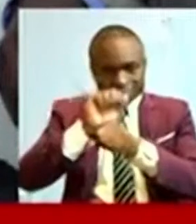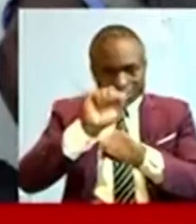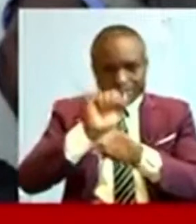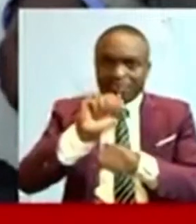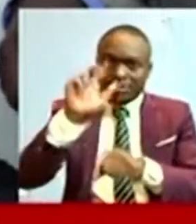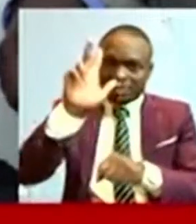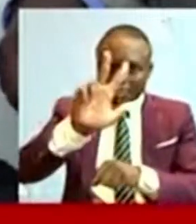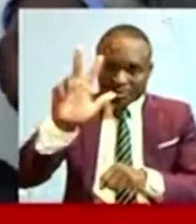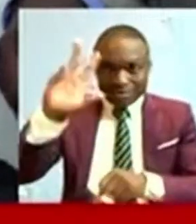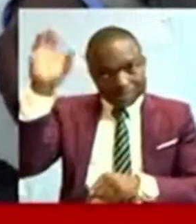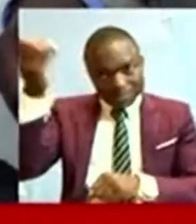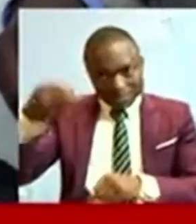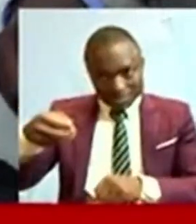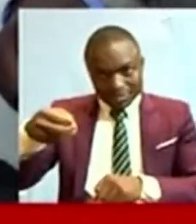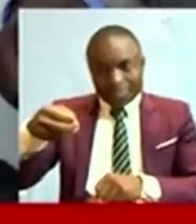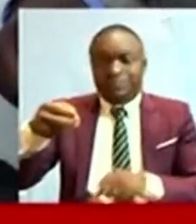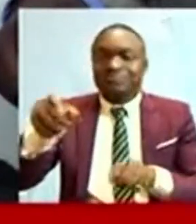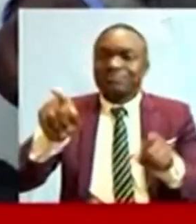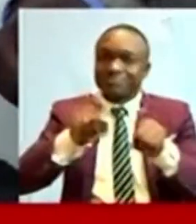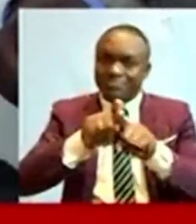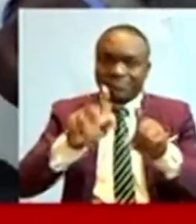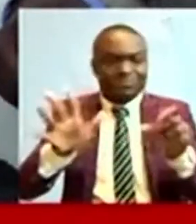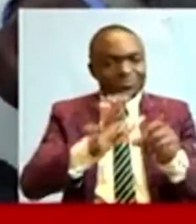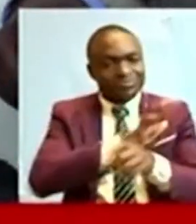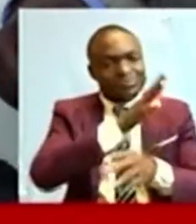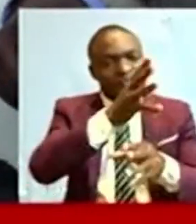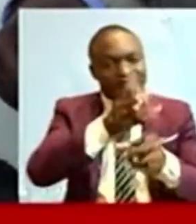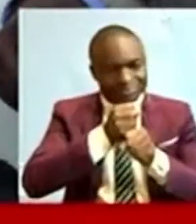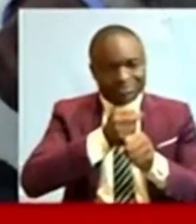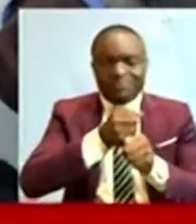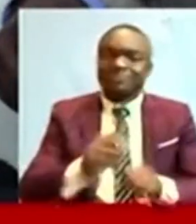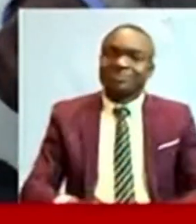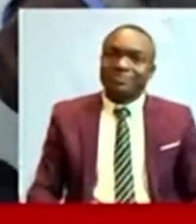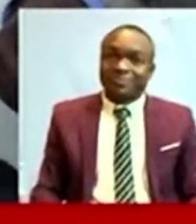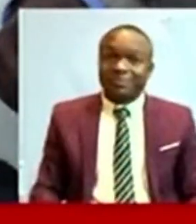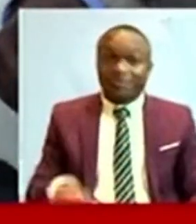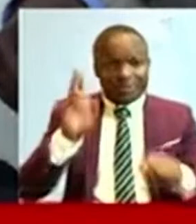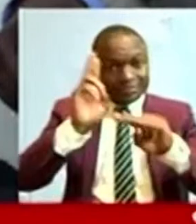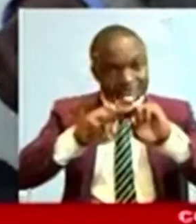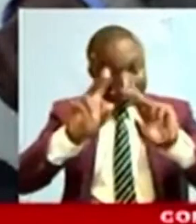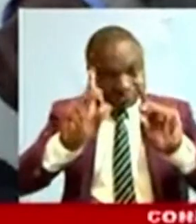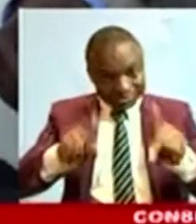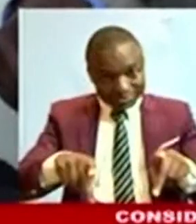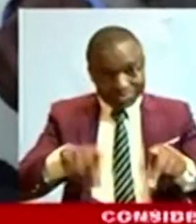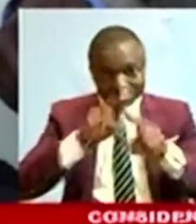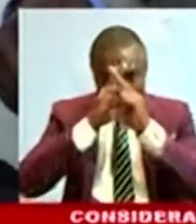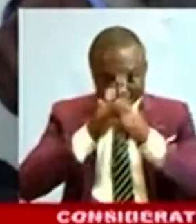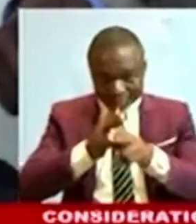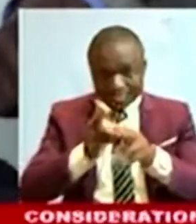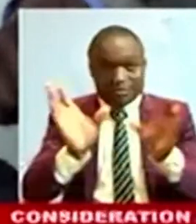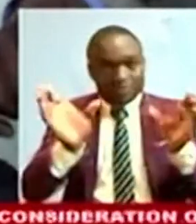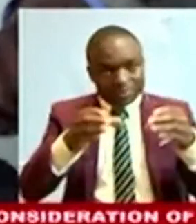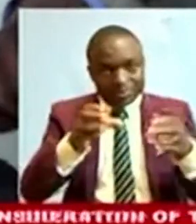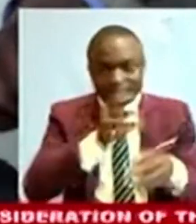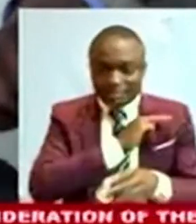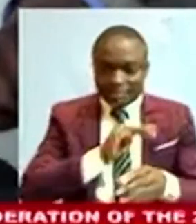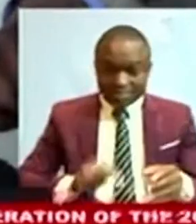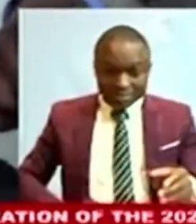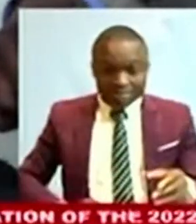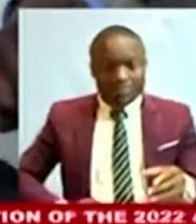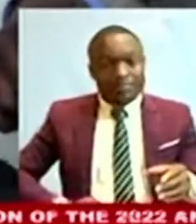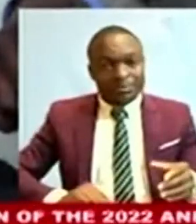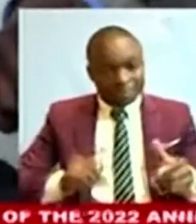33%. It's also fully met. Honorable Chairperson and Honorable Committee members, the next set